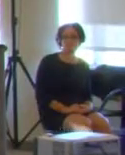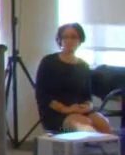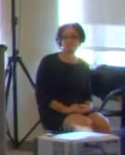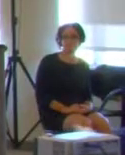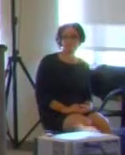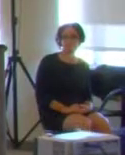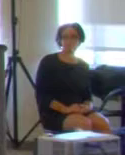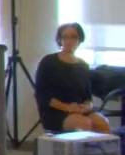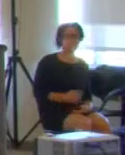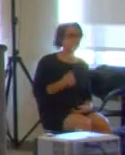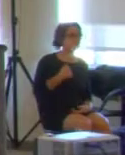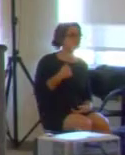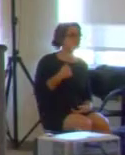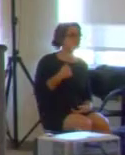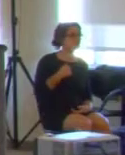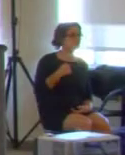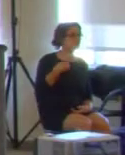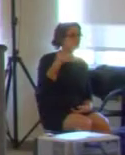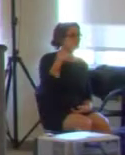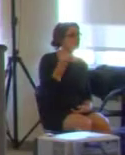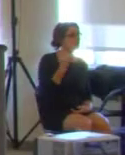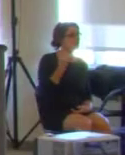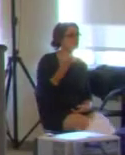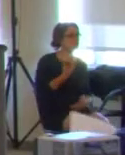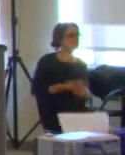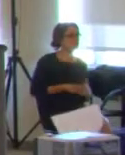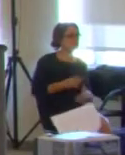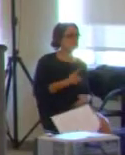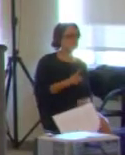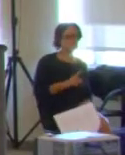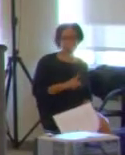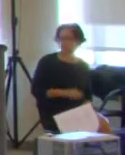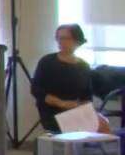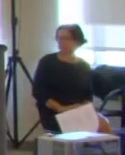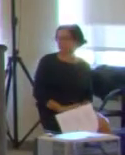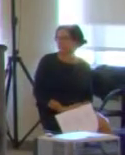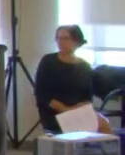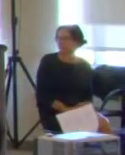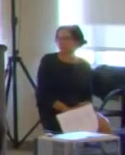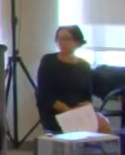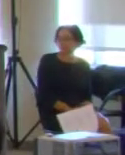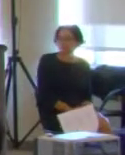I think there's a slide I'm missing that I wanted to,